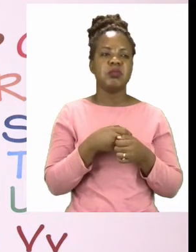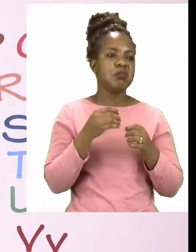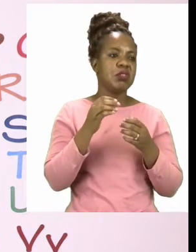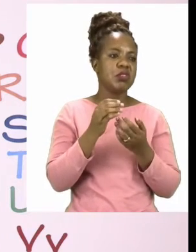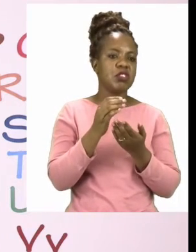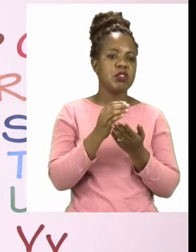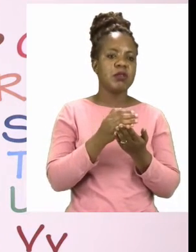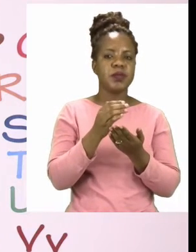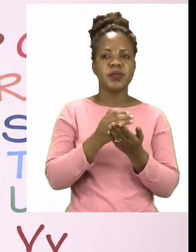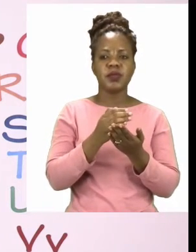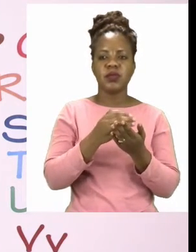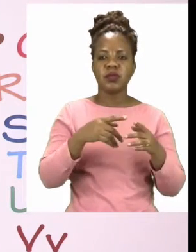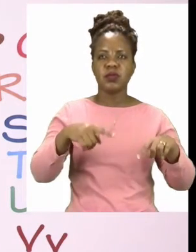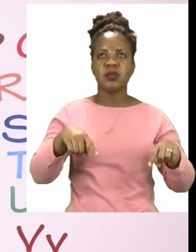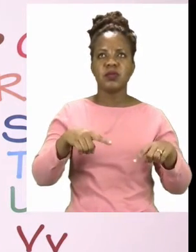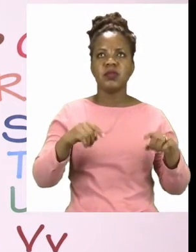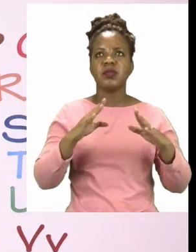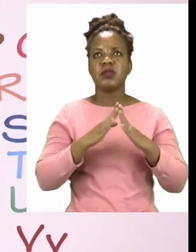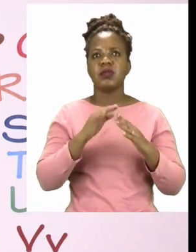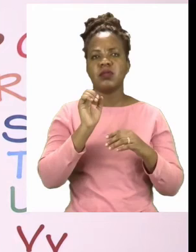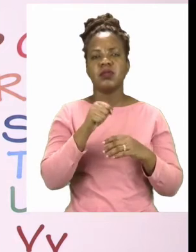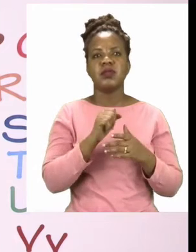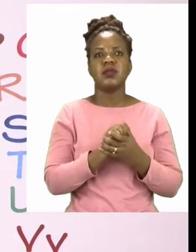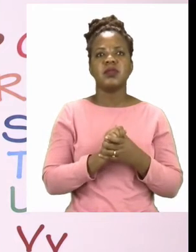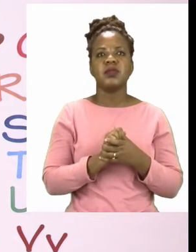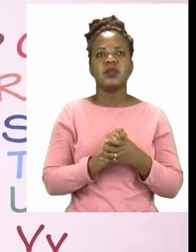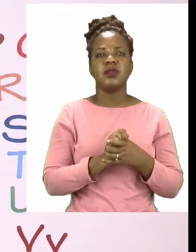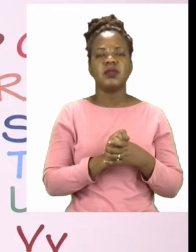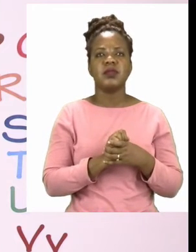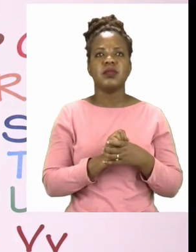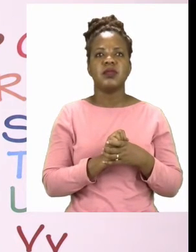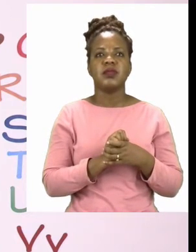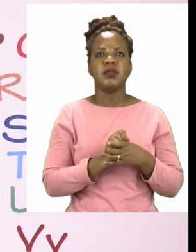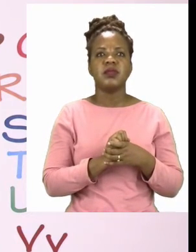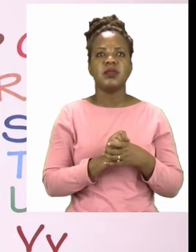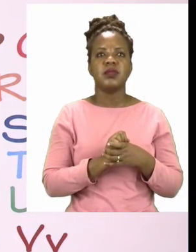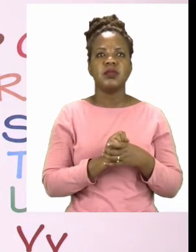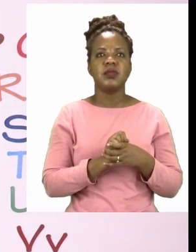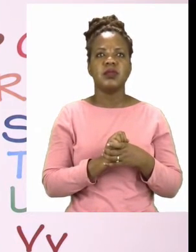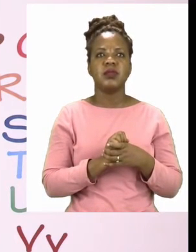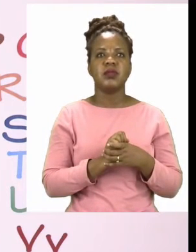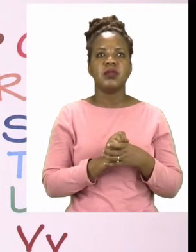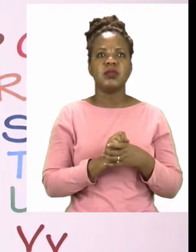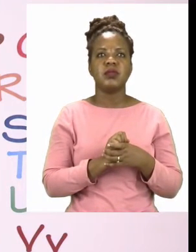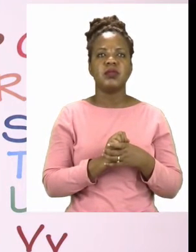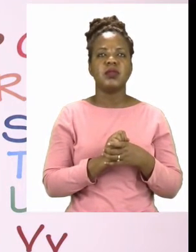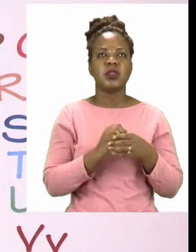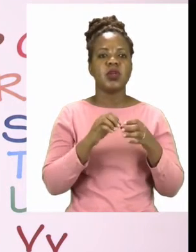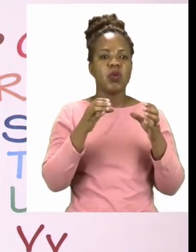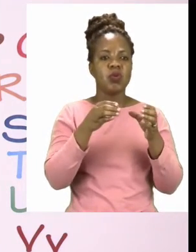bottle top is going to be 1. And if we check carefully, we need to put them in how many